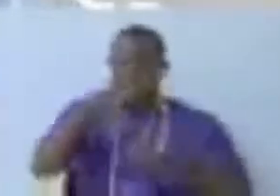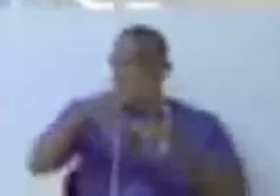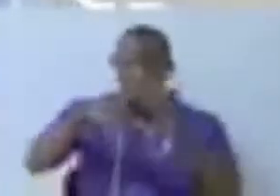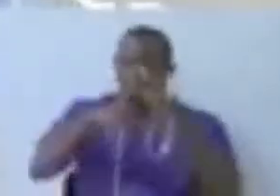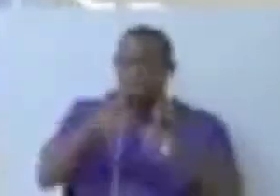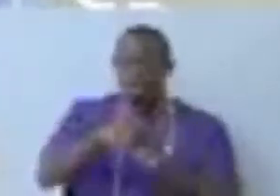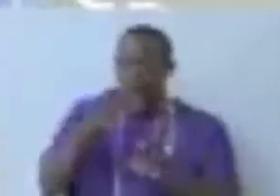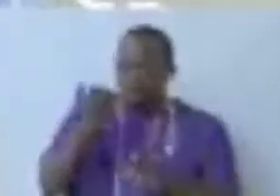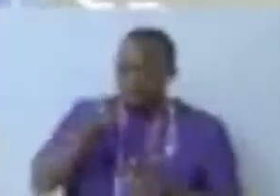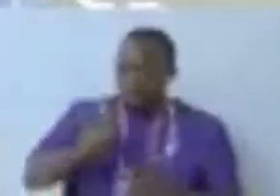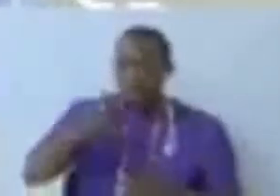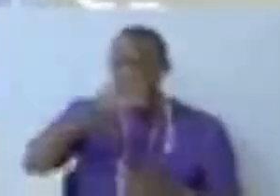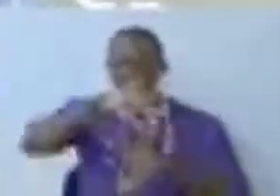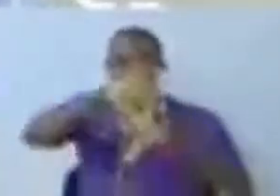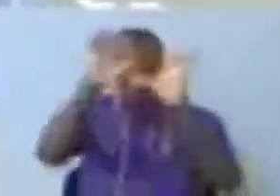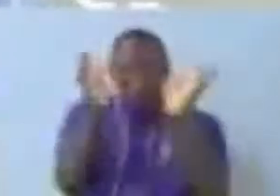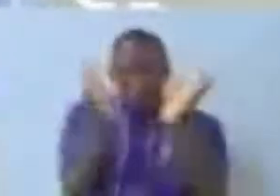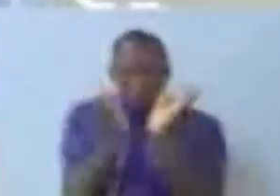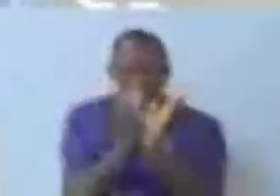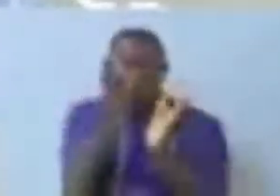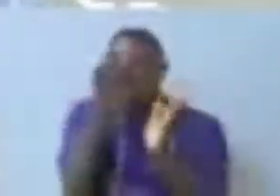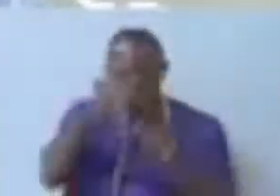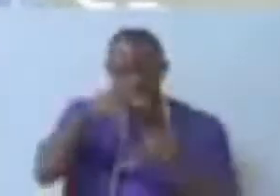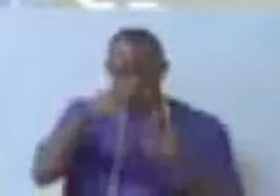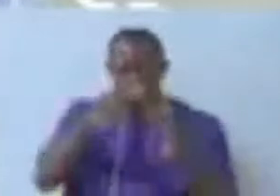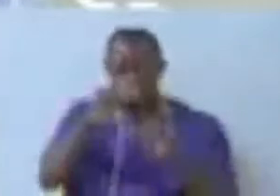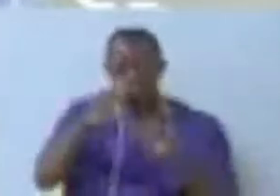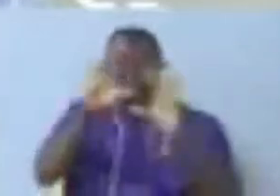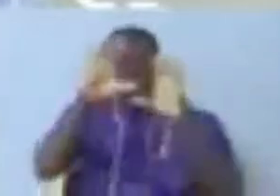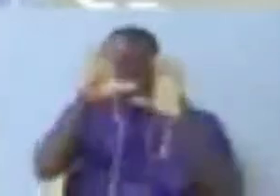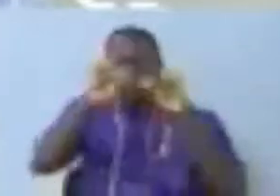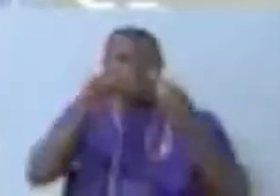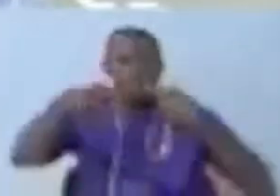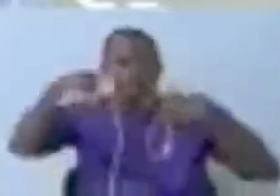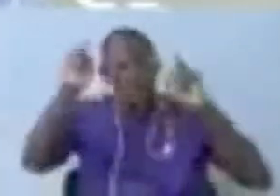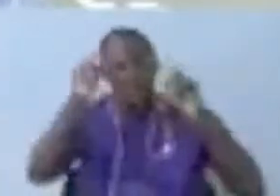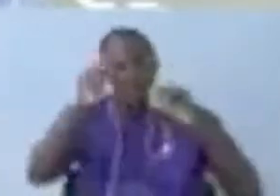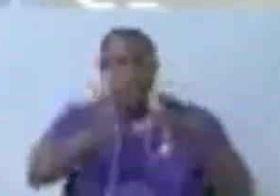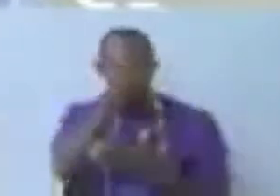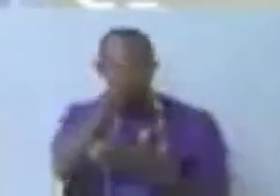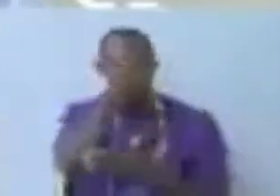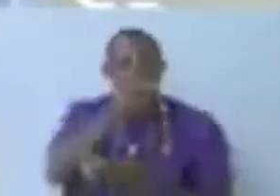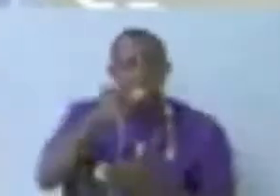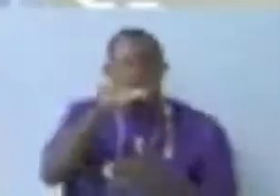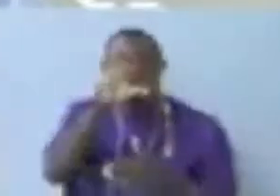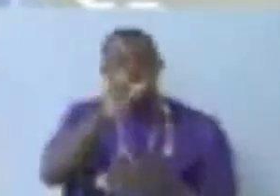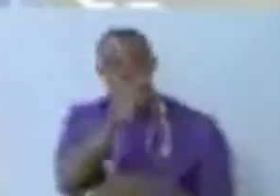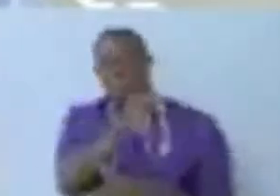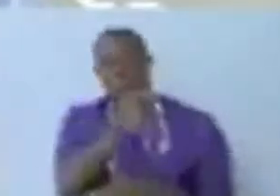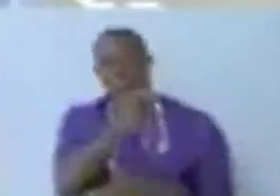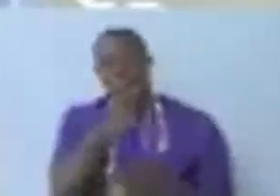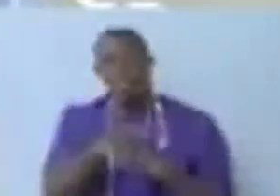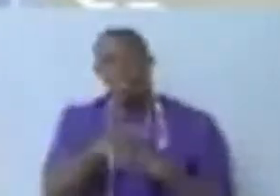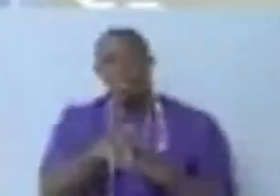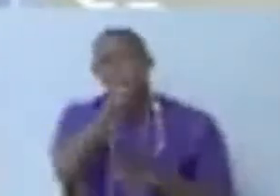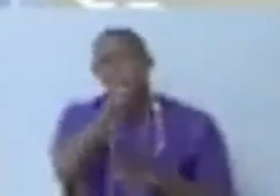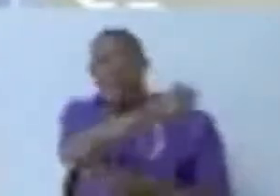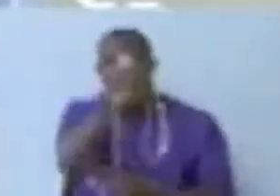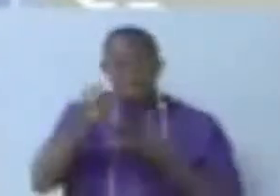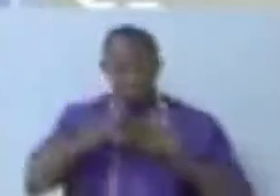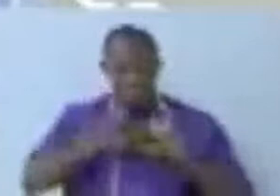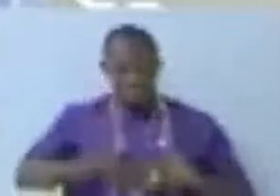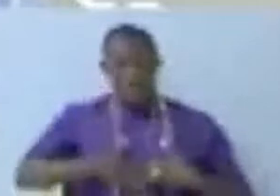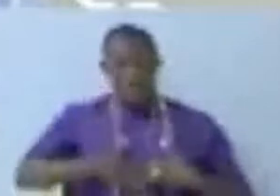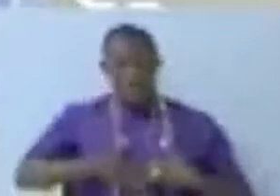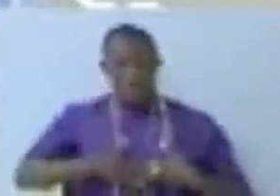secretly done. Everybody who lived in this country knew how it was done. But